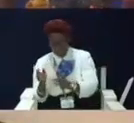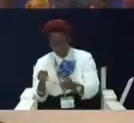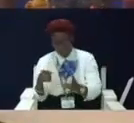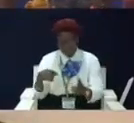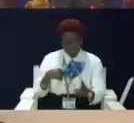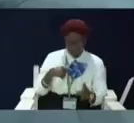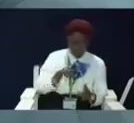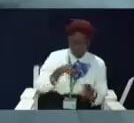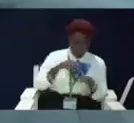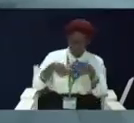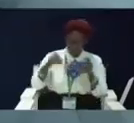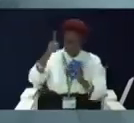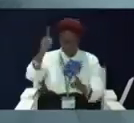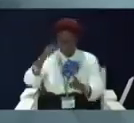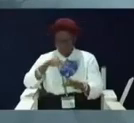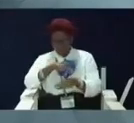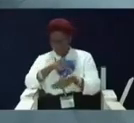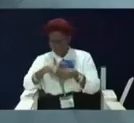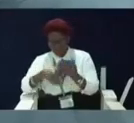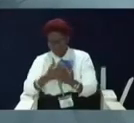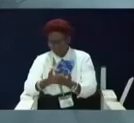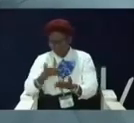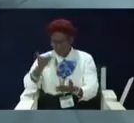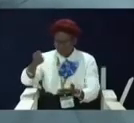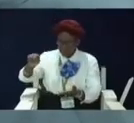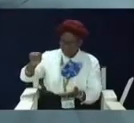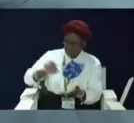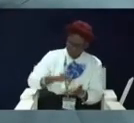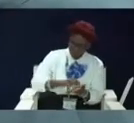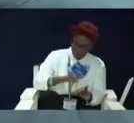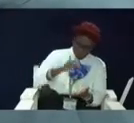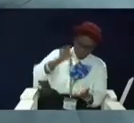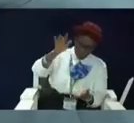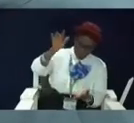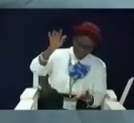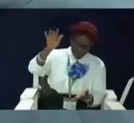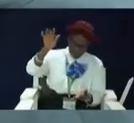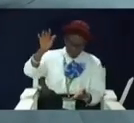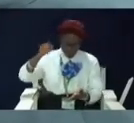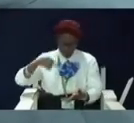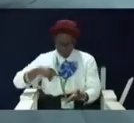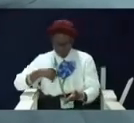Jesus. We give you all the glory.